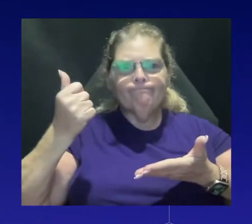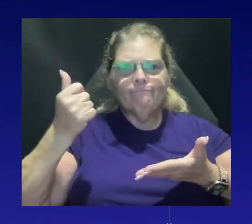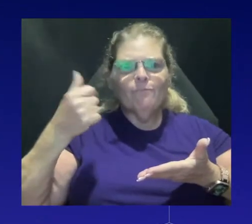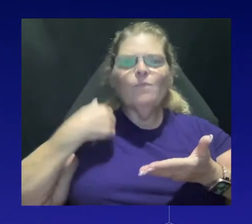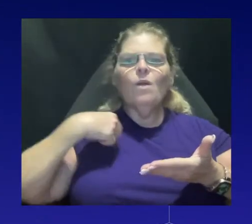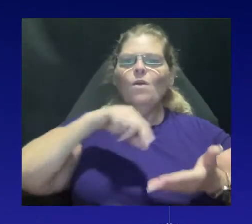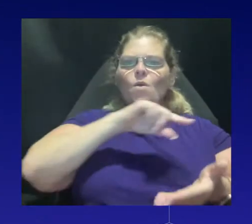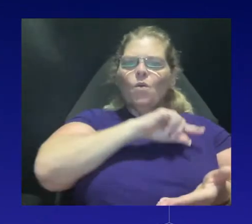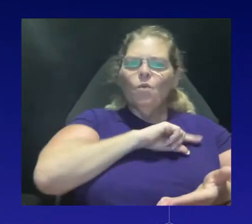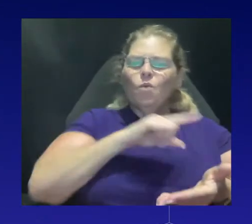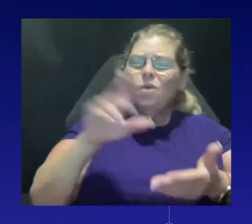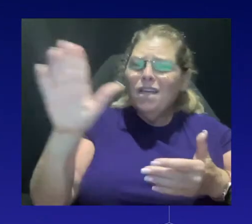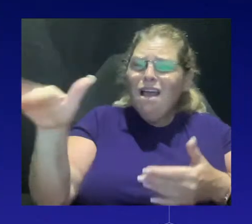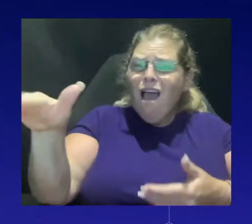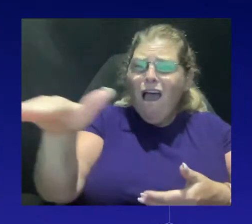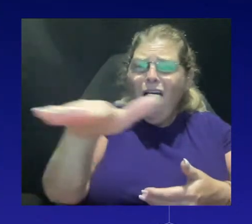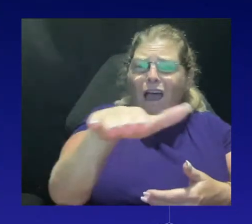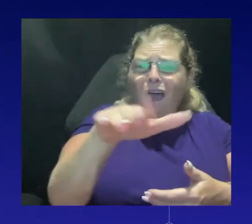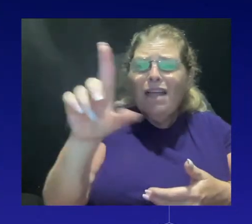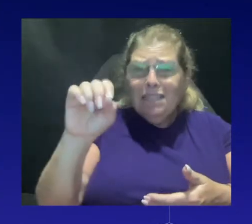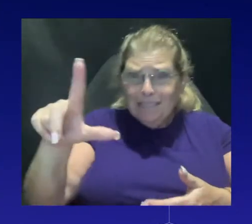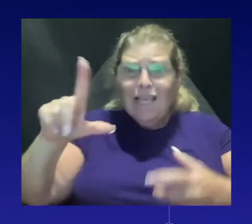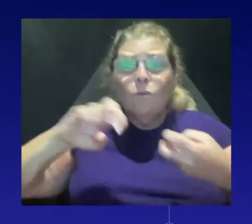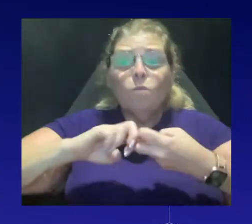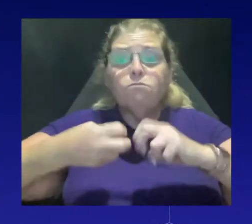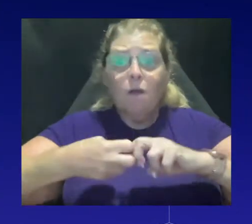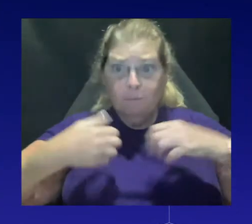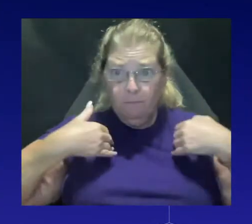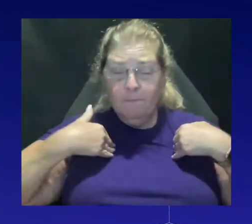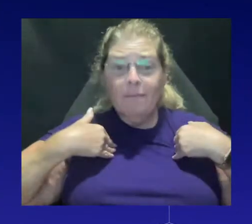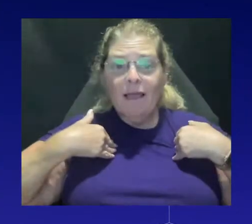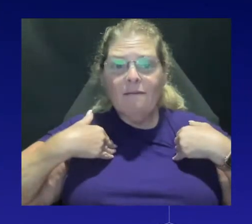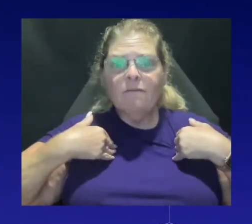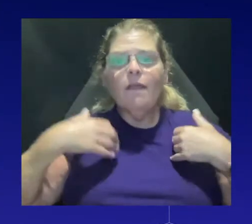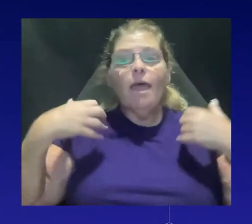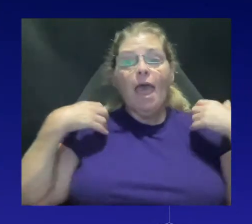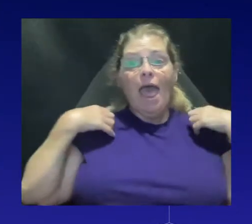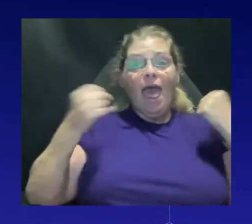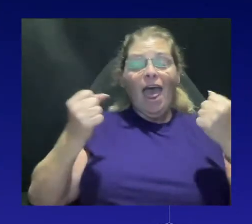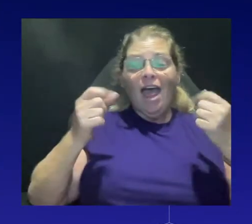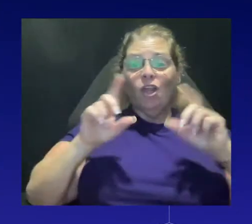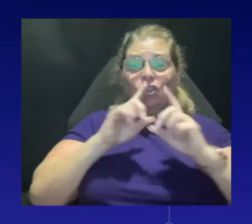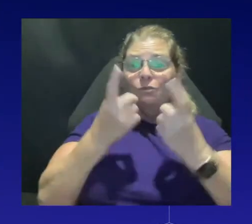we have a problem in Delaware. But the health department said, this was